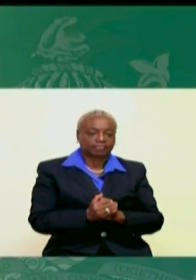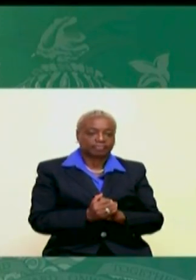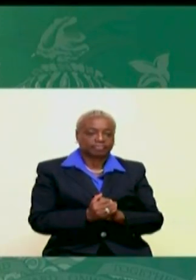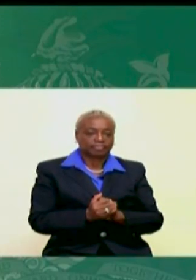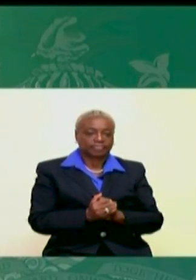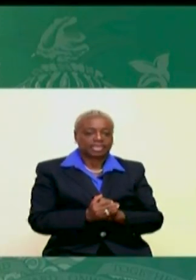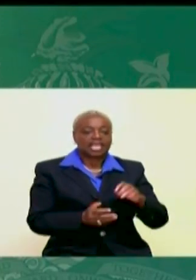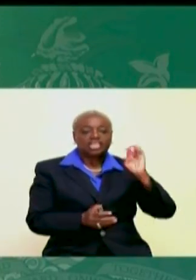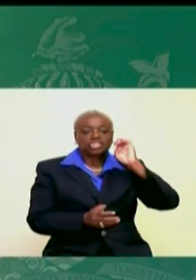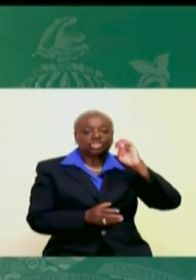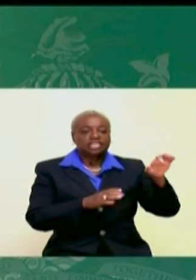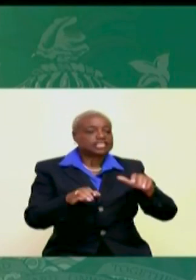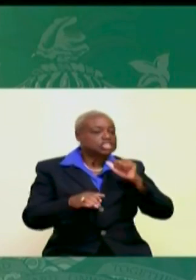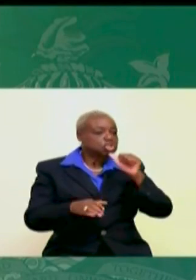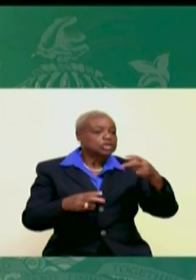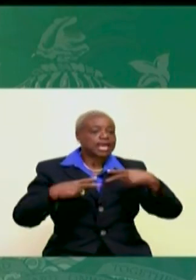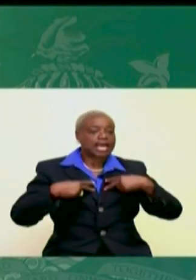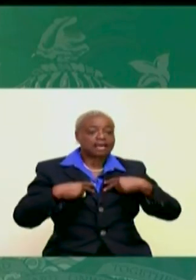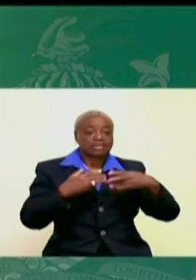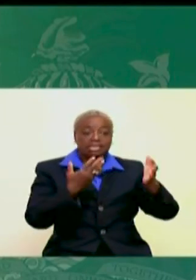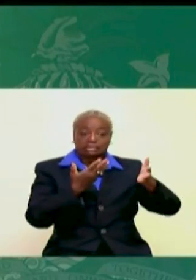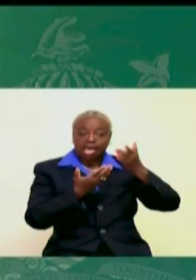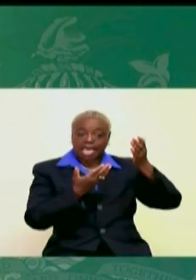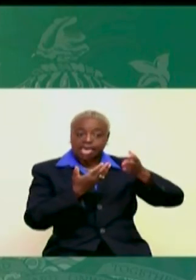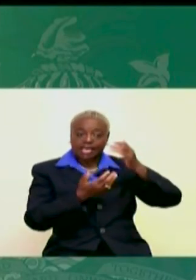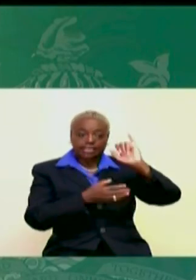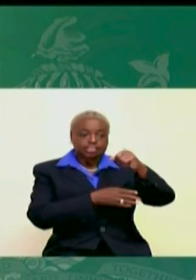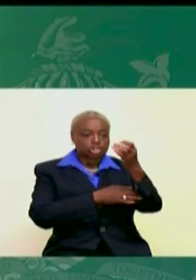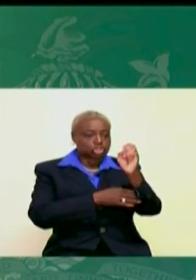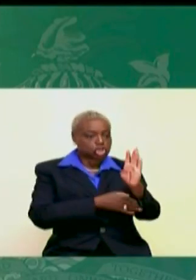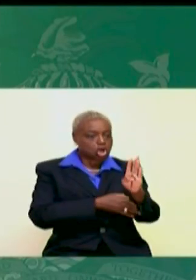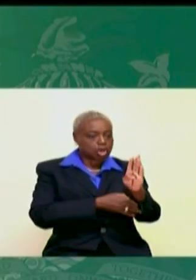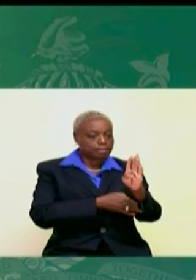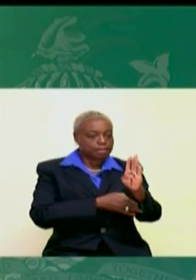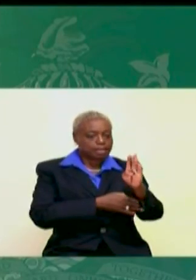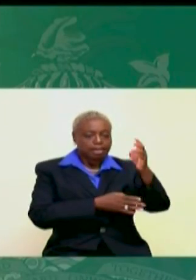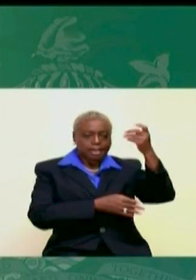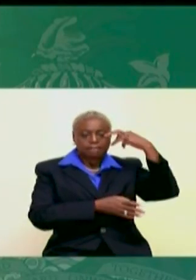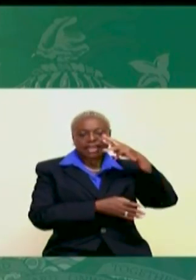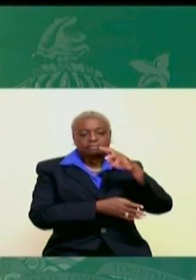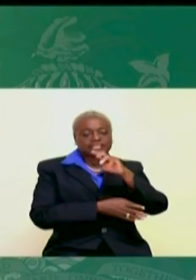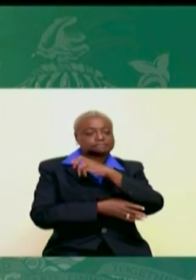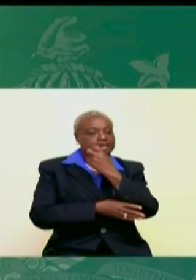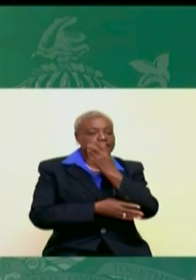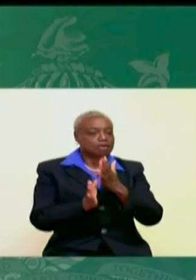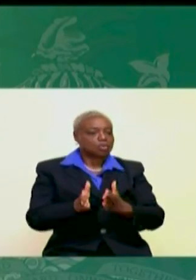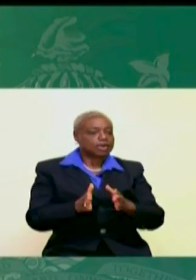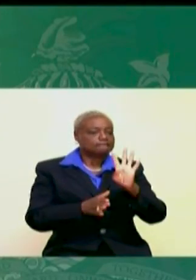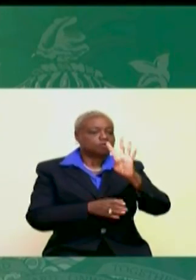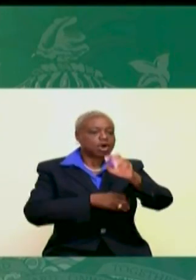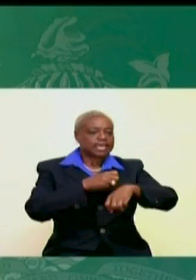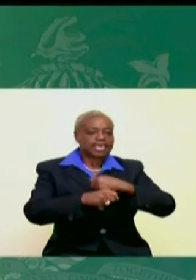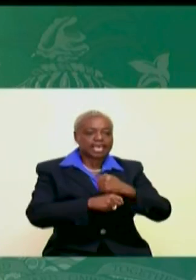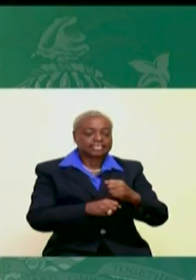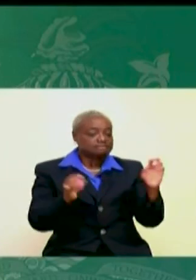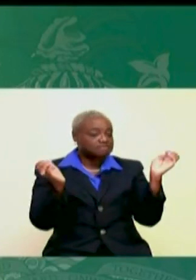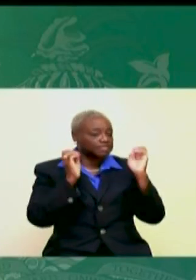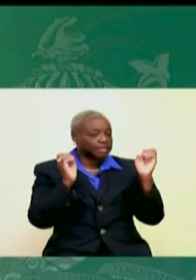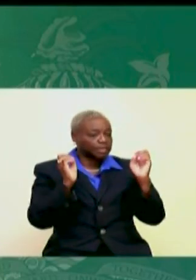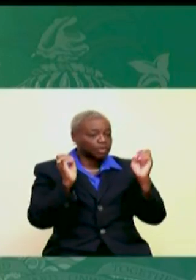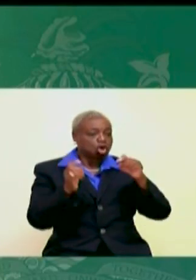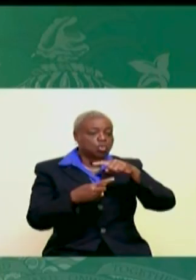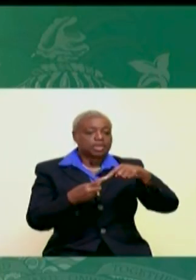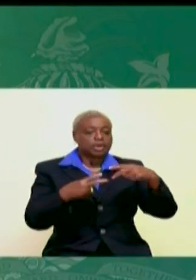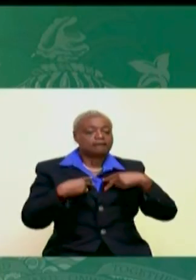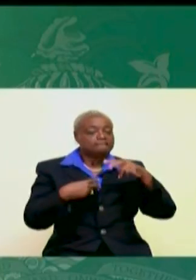She does not have an easy job, Madam Speaker. Right. We had 4 years of nothing. And when you have 4 years of nothing,